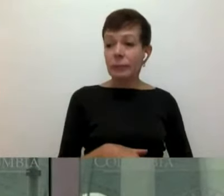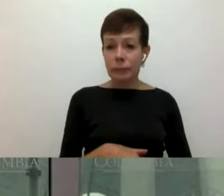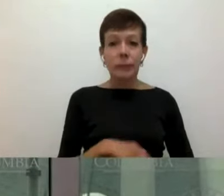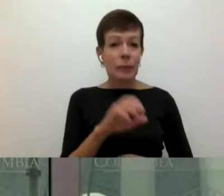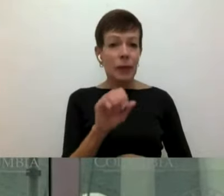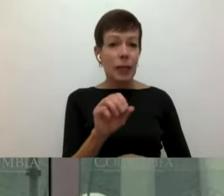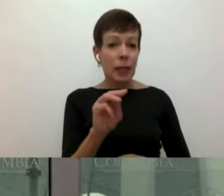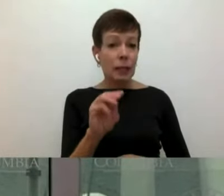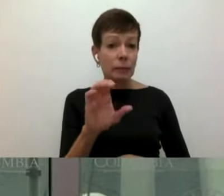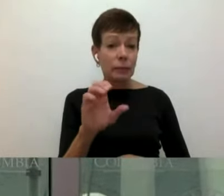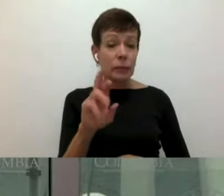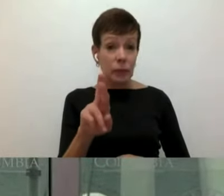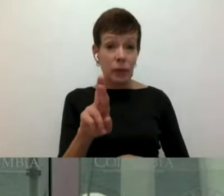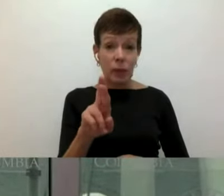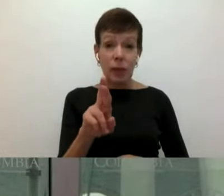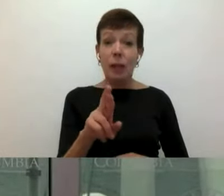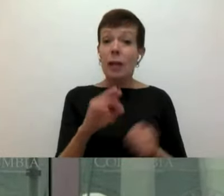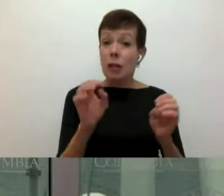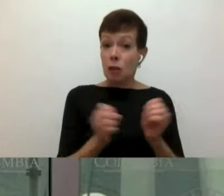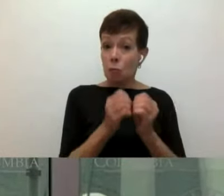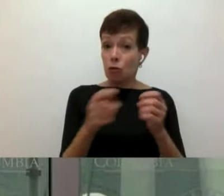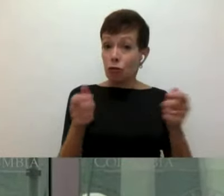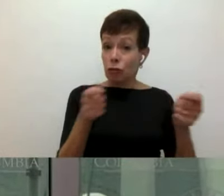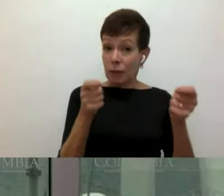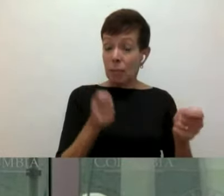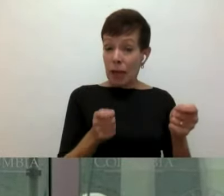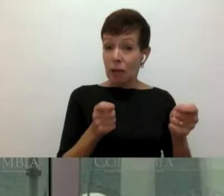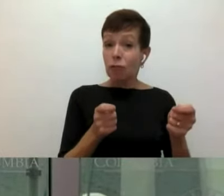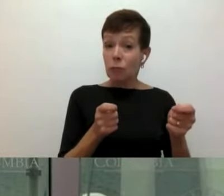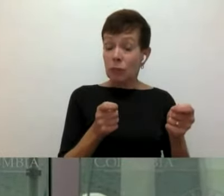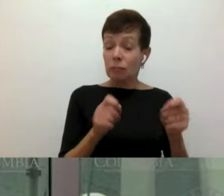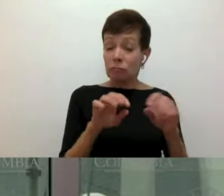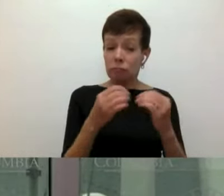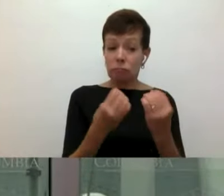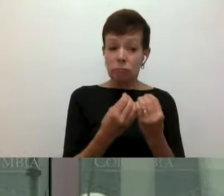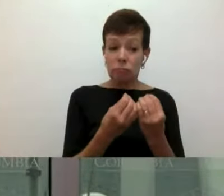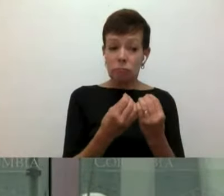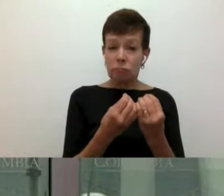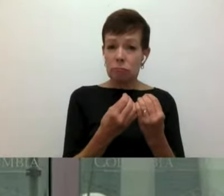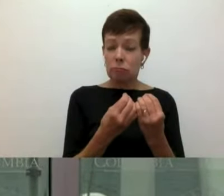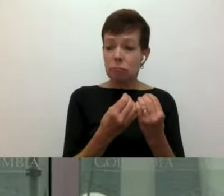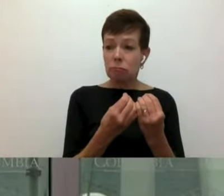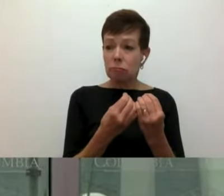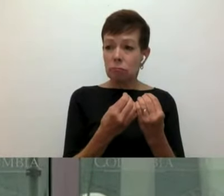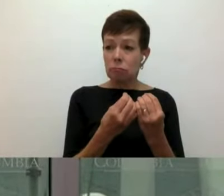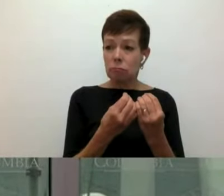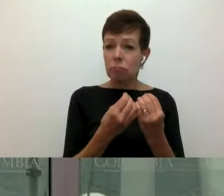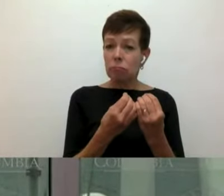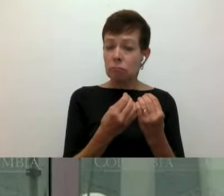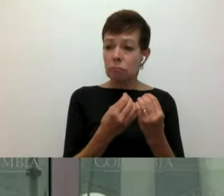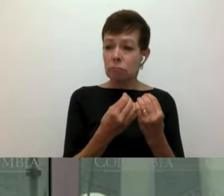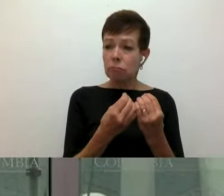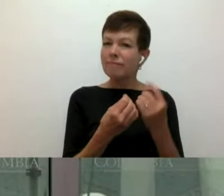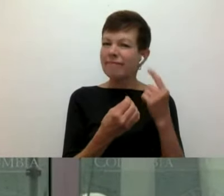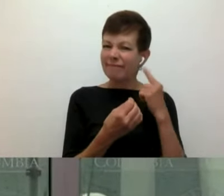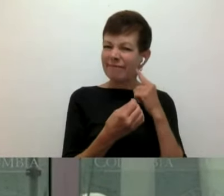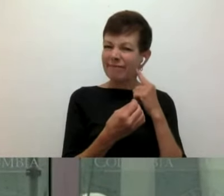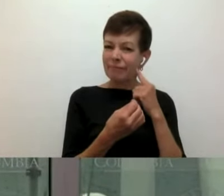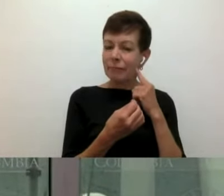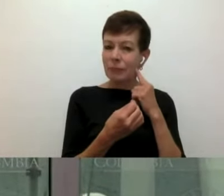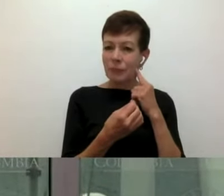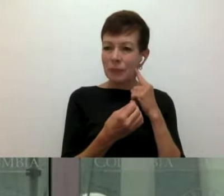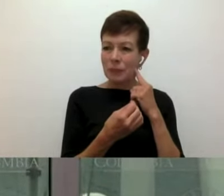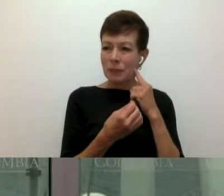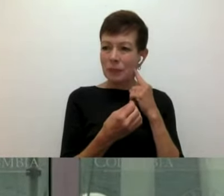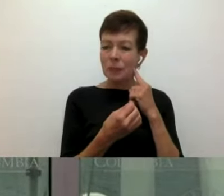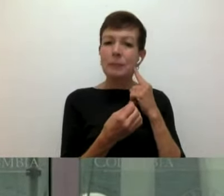Yeah, absolutely. EMCR and BC Wildfire Service, all of our emergency management partners, we work very closely with the local government